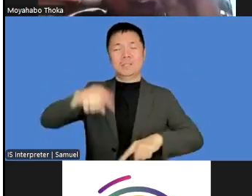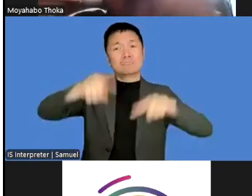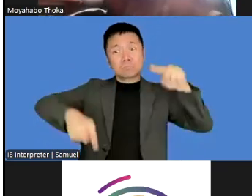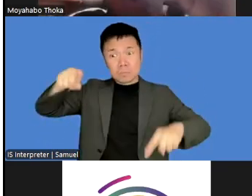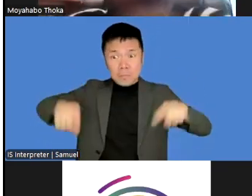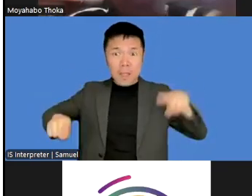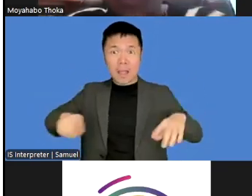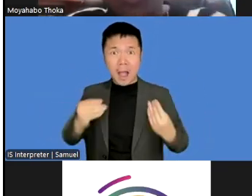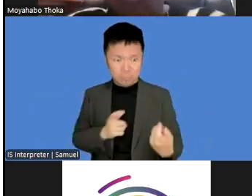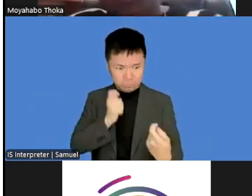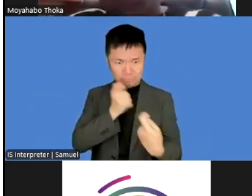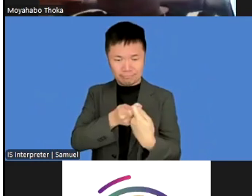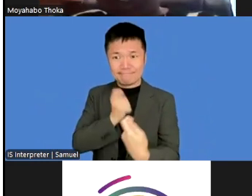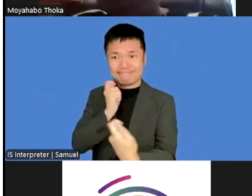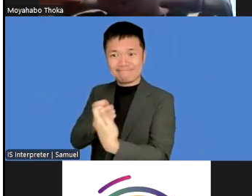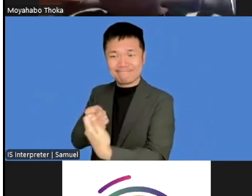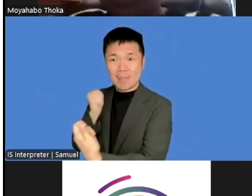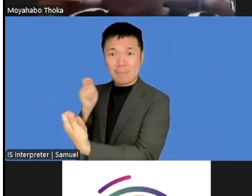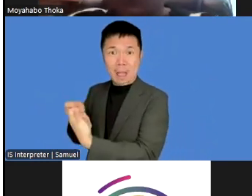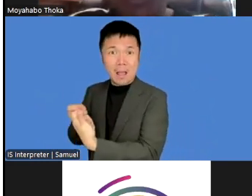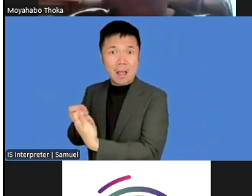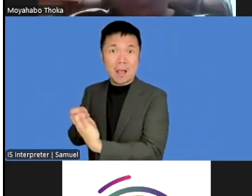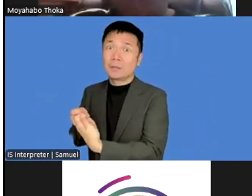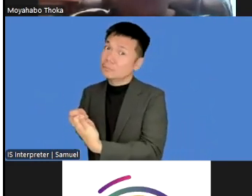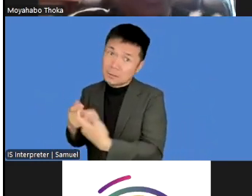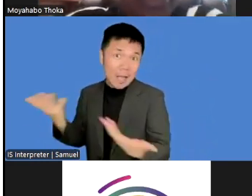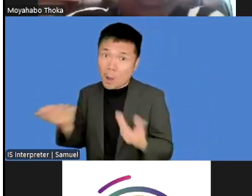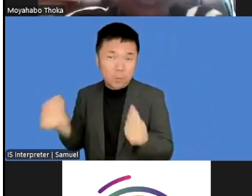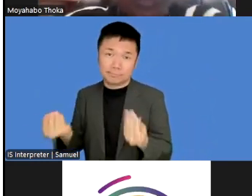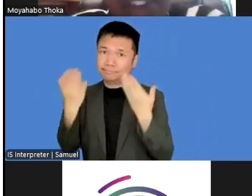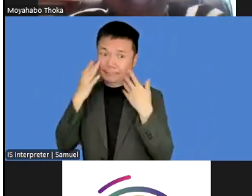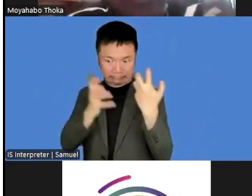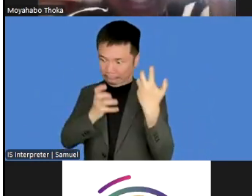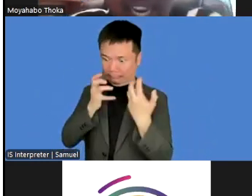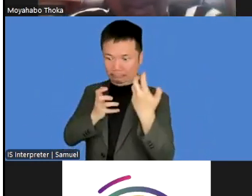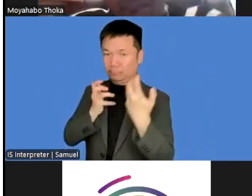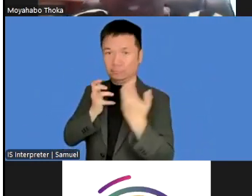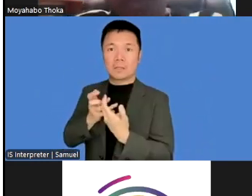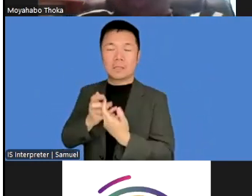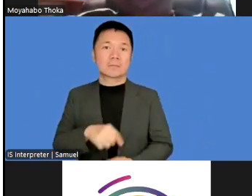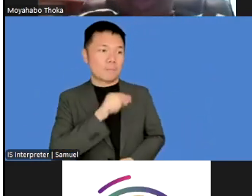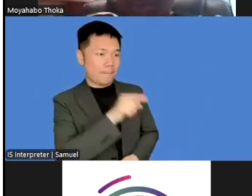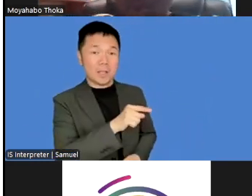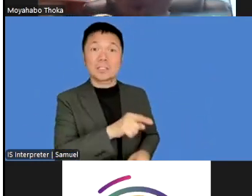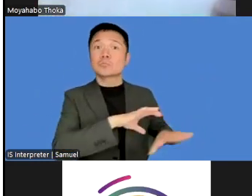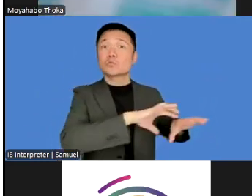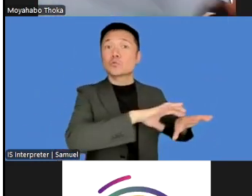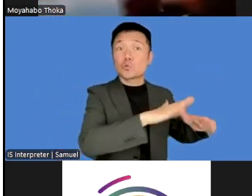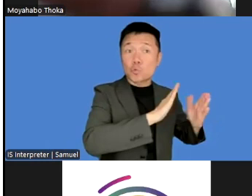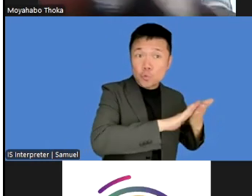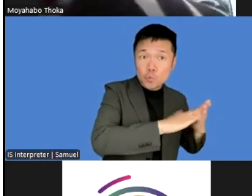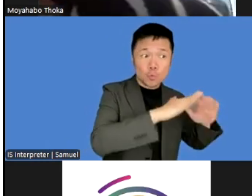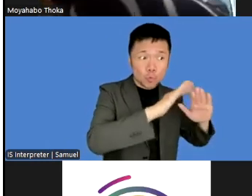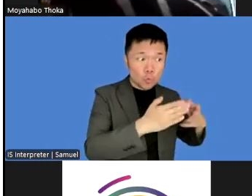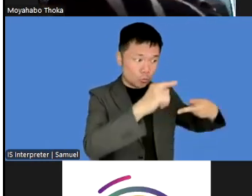public for regular public schools were very, very specific about each and every nut and bolt of what it